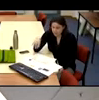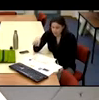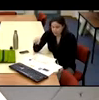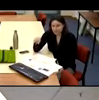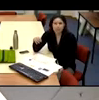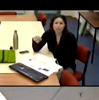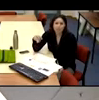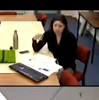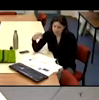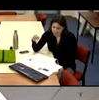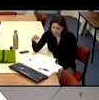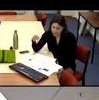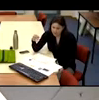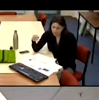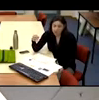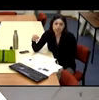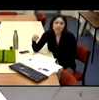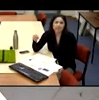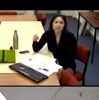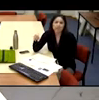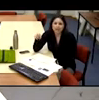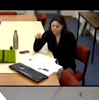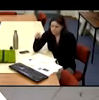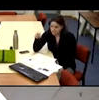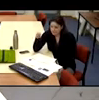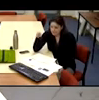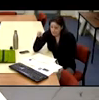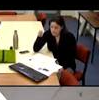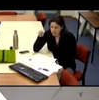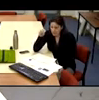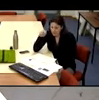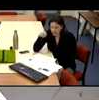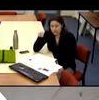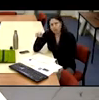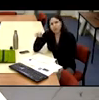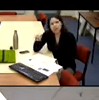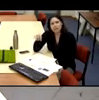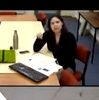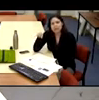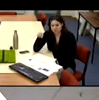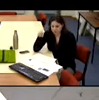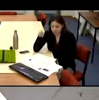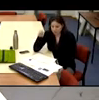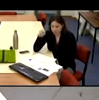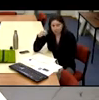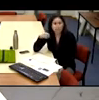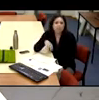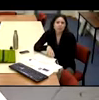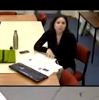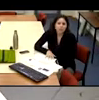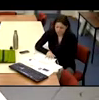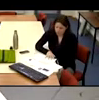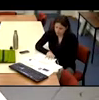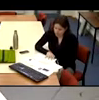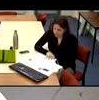often mediated in a way that obscures their history, identity, and agency, reducing them to a soundbite or a side piece